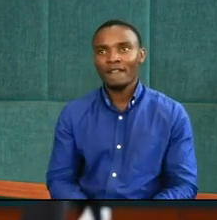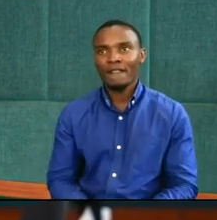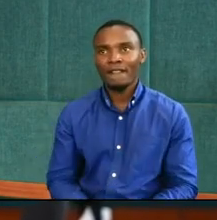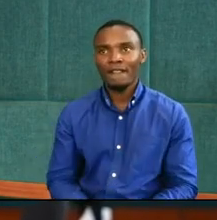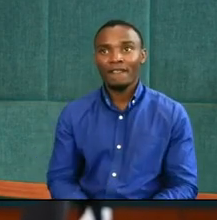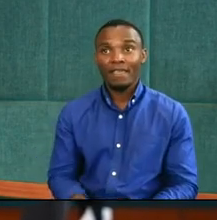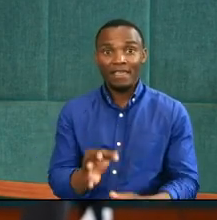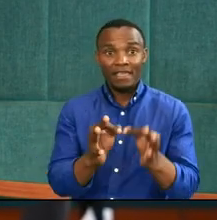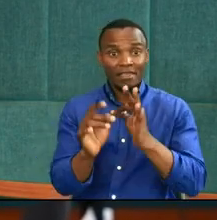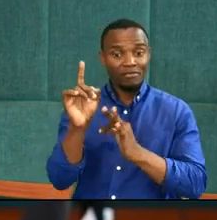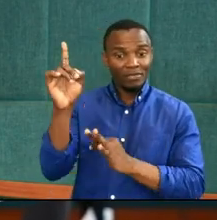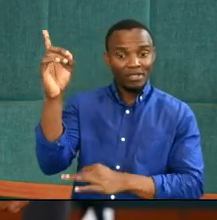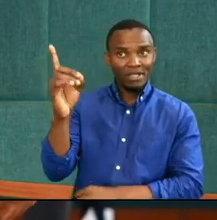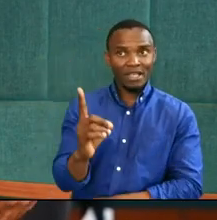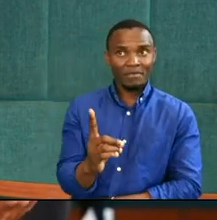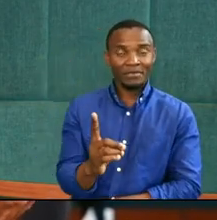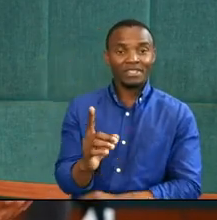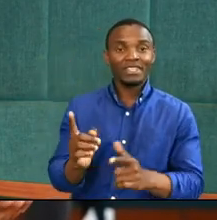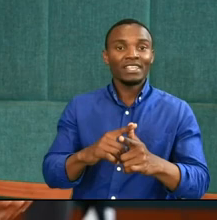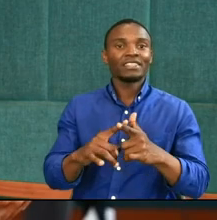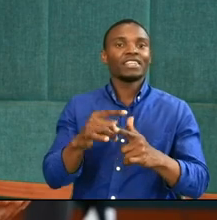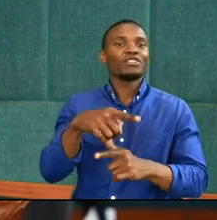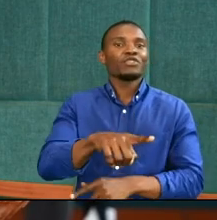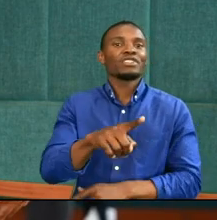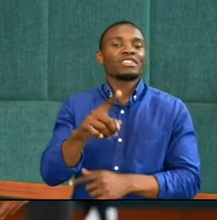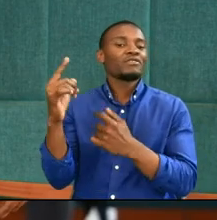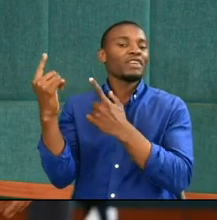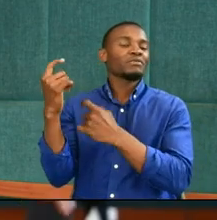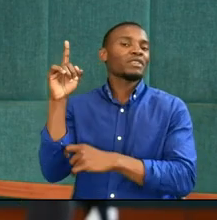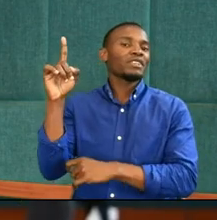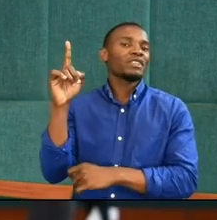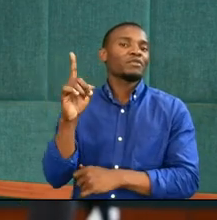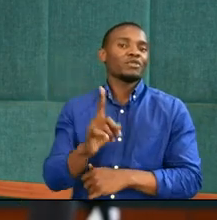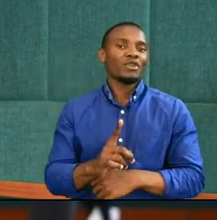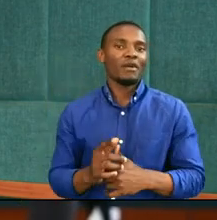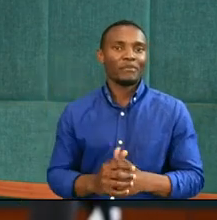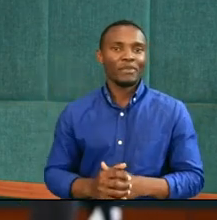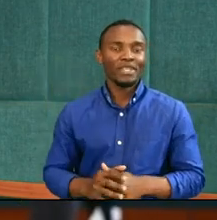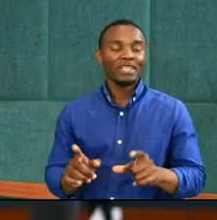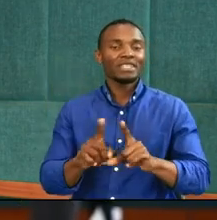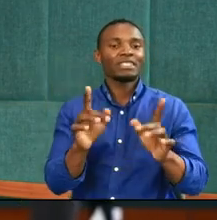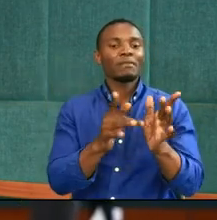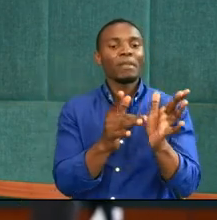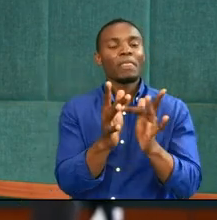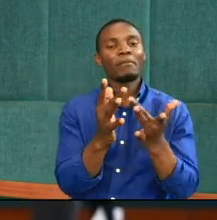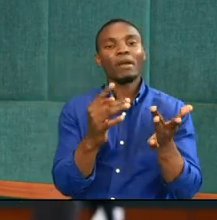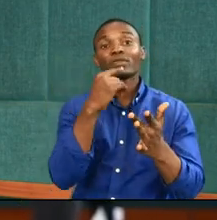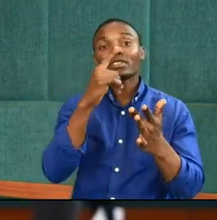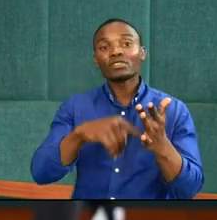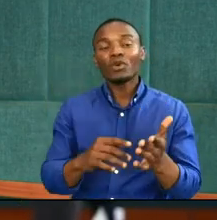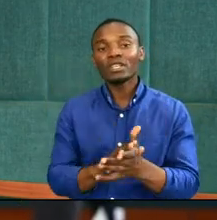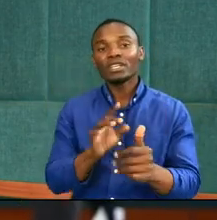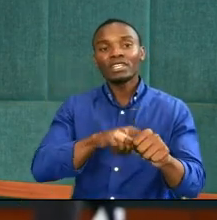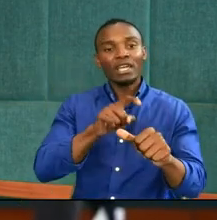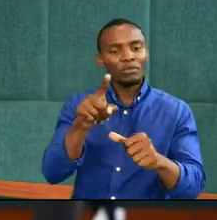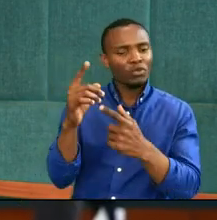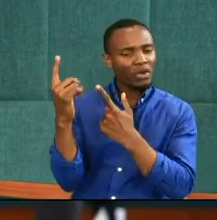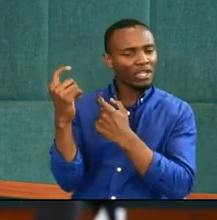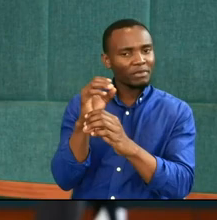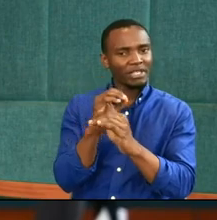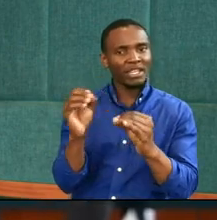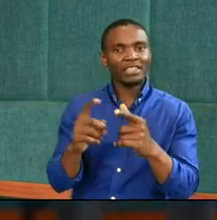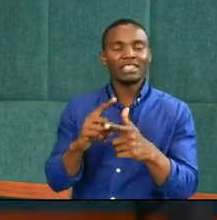Because if he comes now, he comes when you are expecting him to come. And the Bible says he comes when you least expect him. Is the church